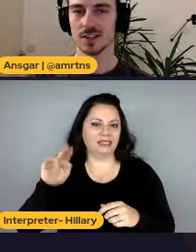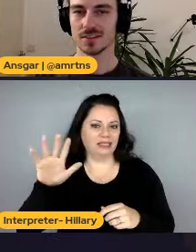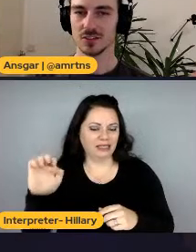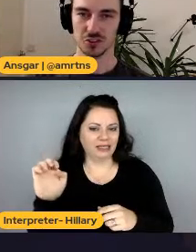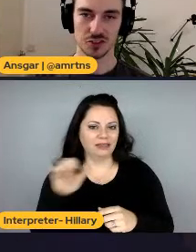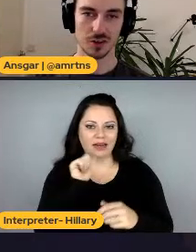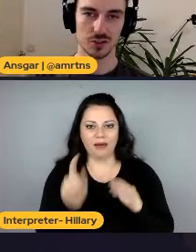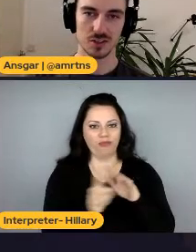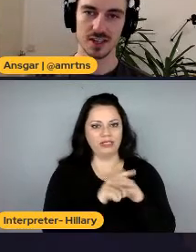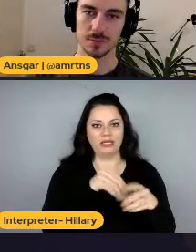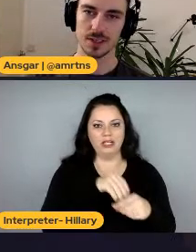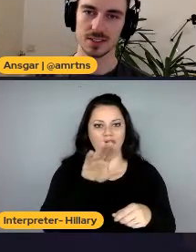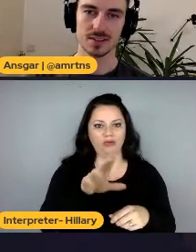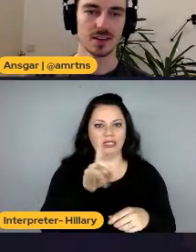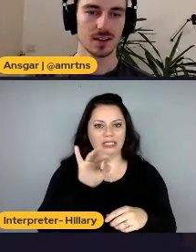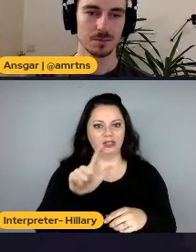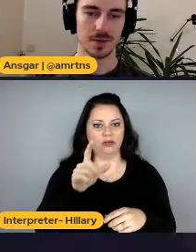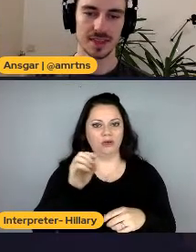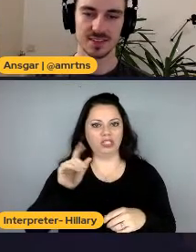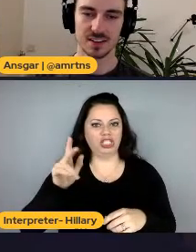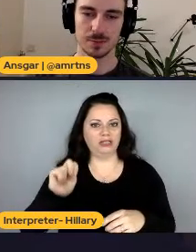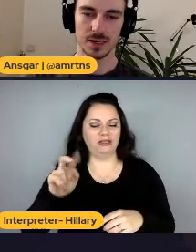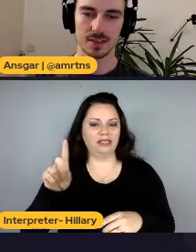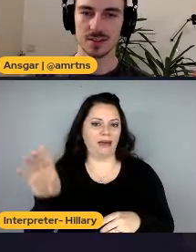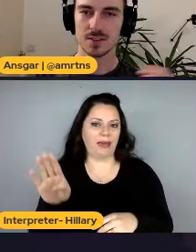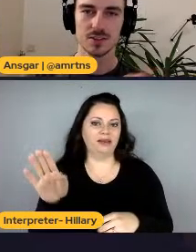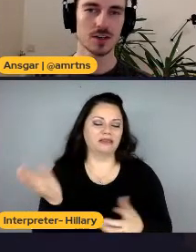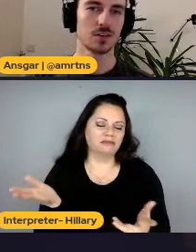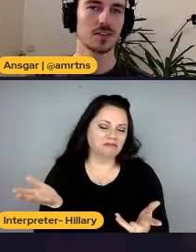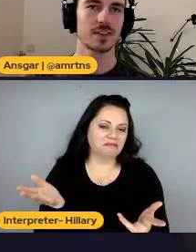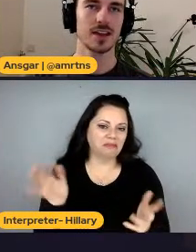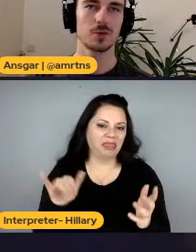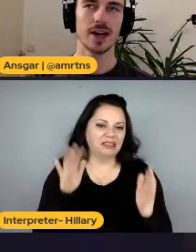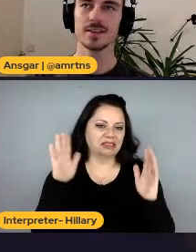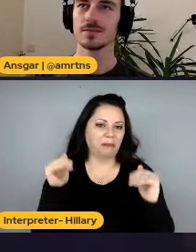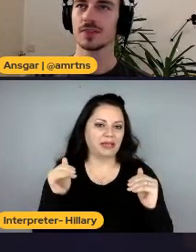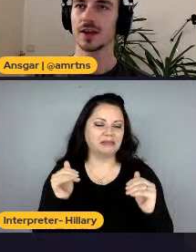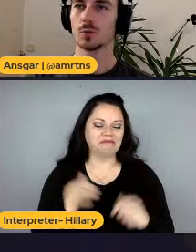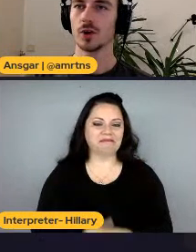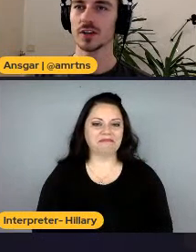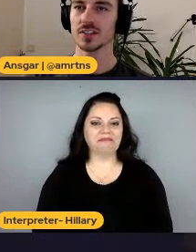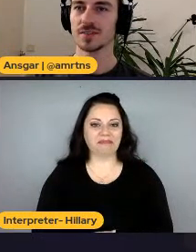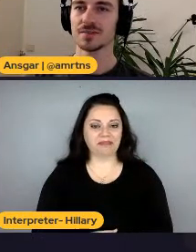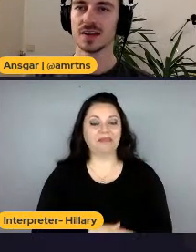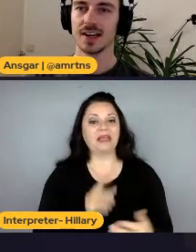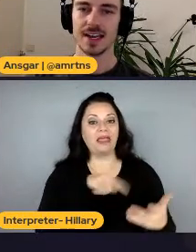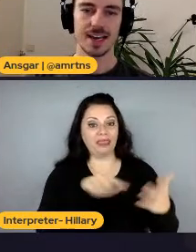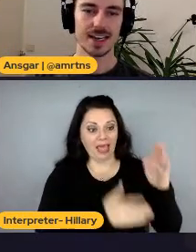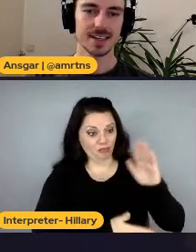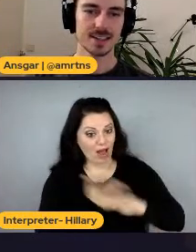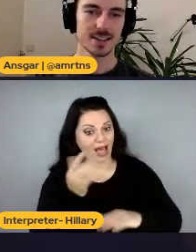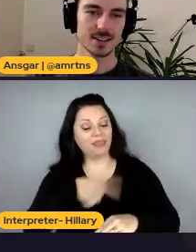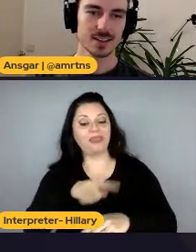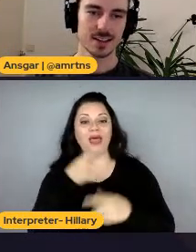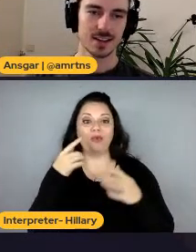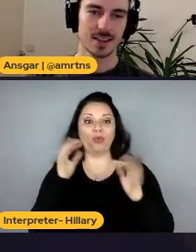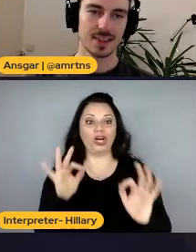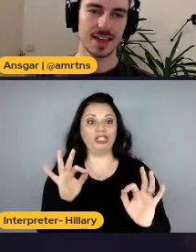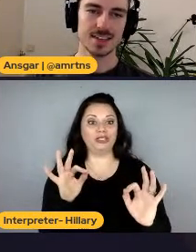on your DigitalOcean database, but that's expected. So they ran, they worked,